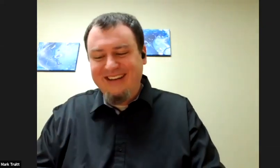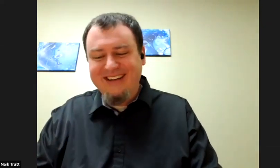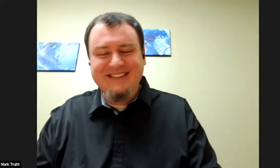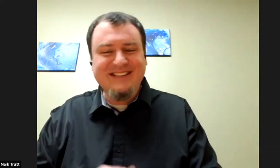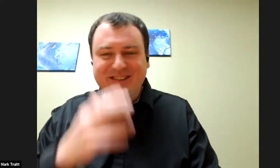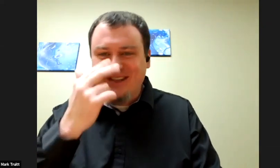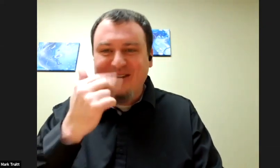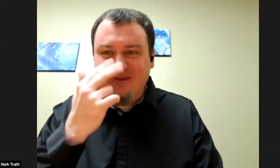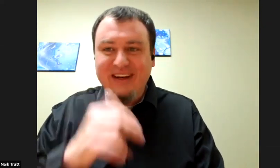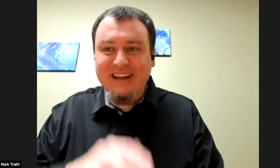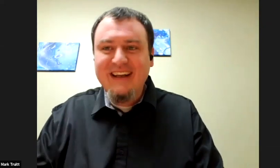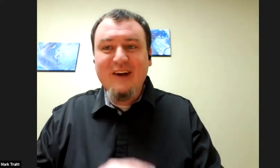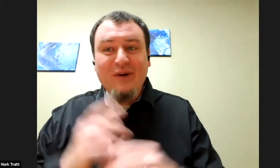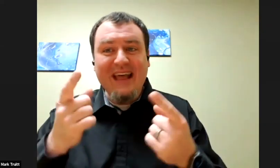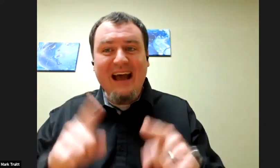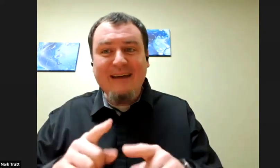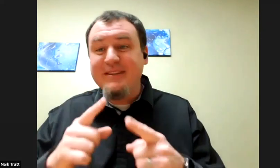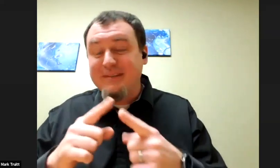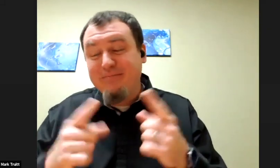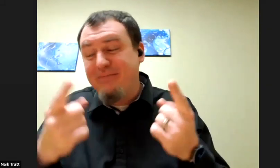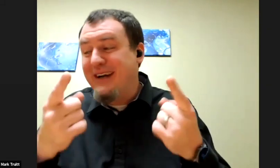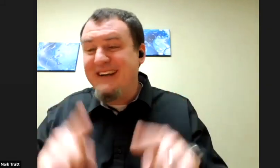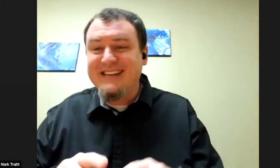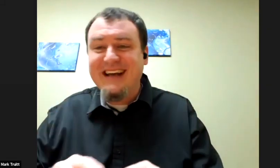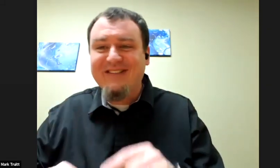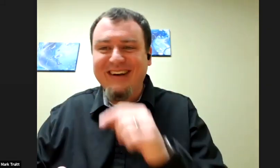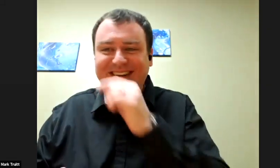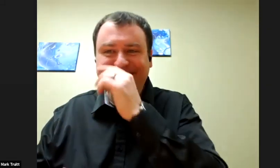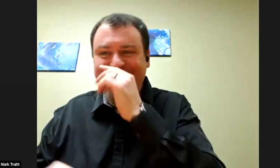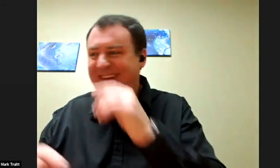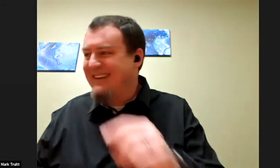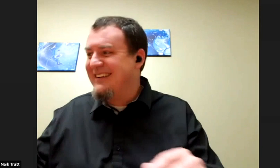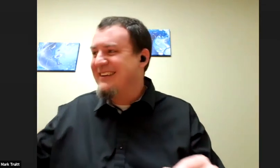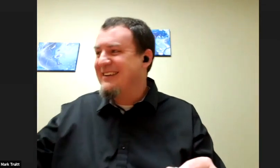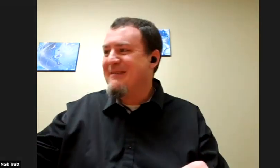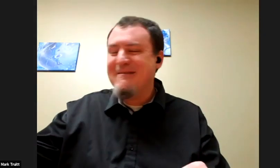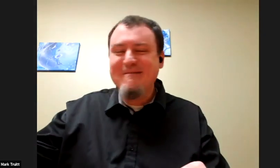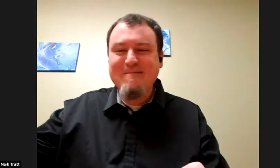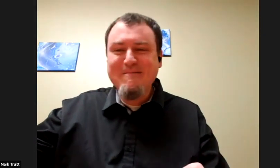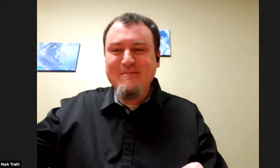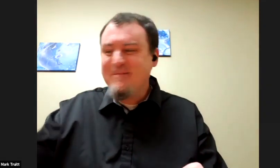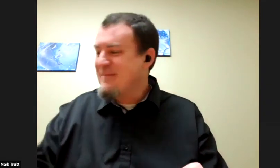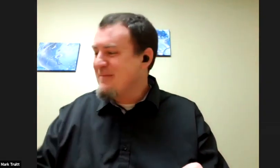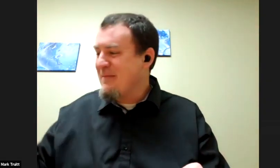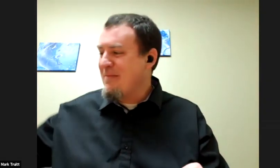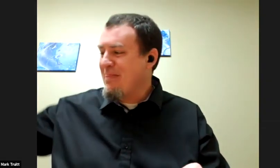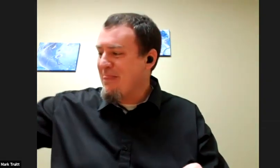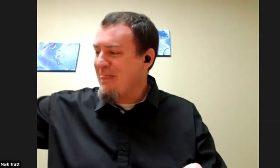something. And so it's always funny when that happens, but it does happen.